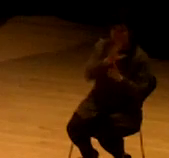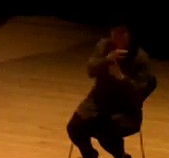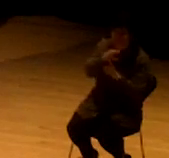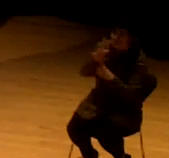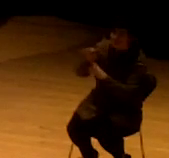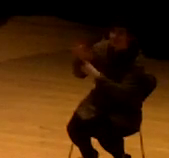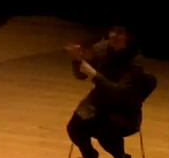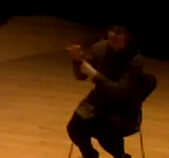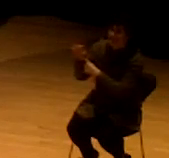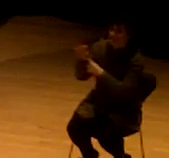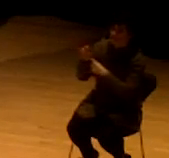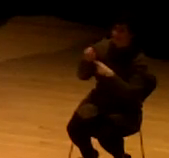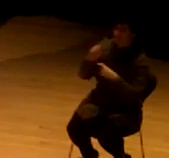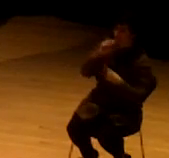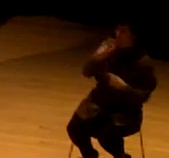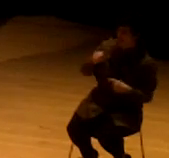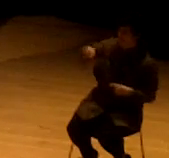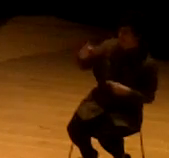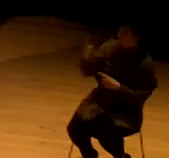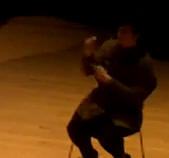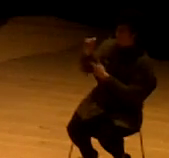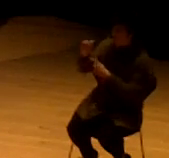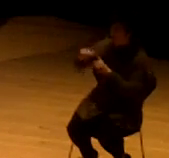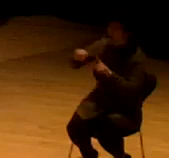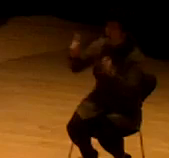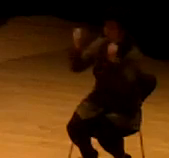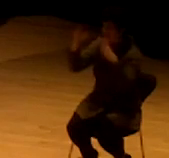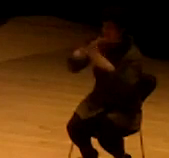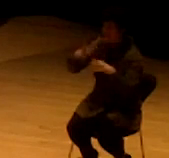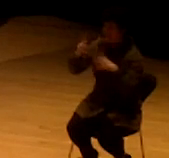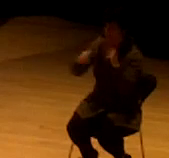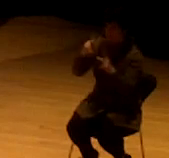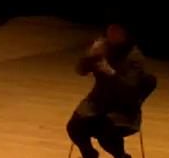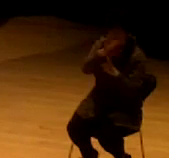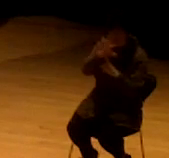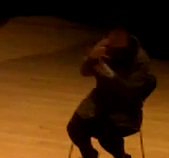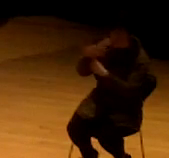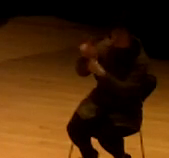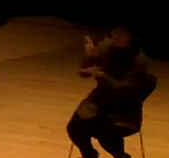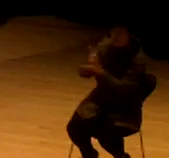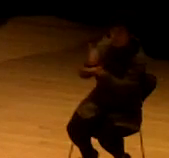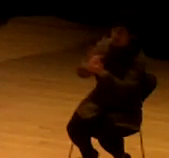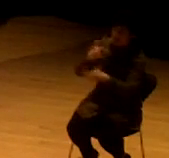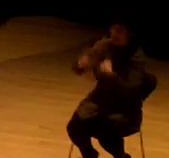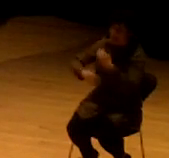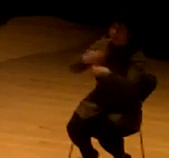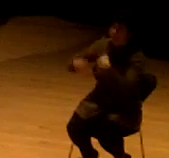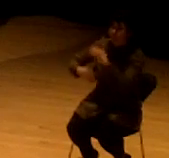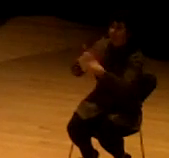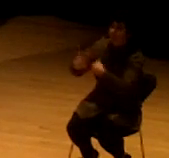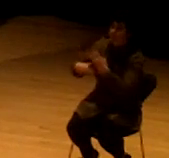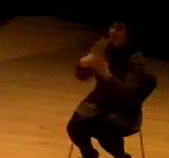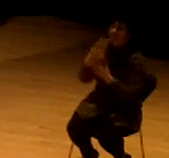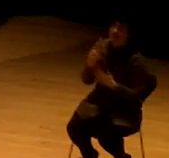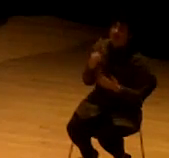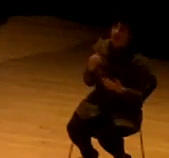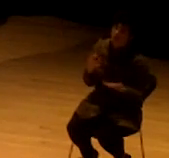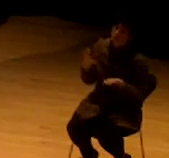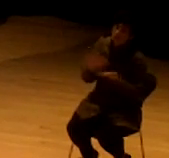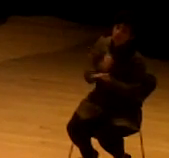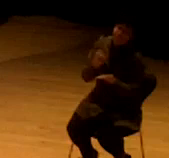camera people that were involved, different camera styles, mm-hmm. But it was sort of shooting little by little as we